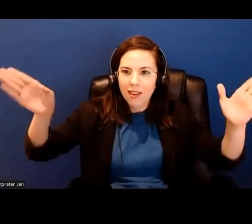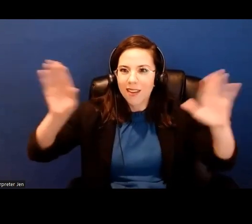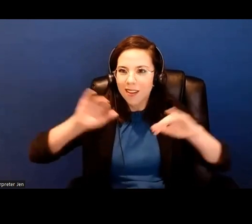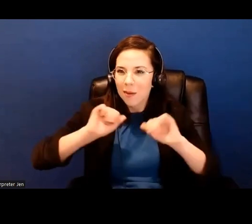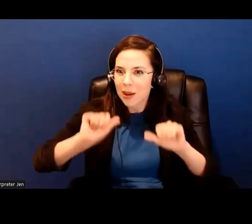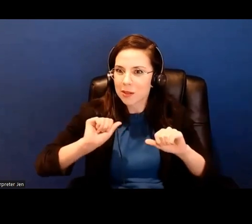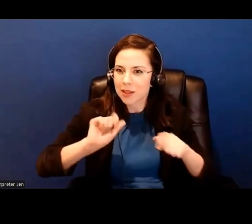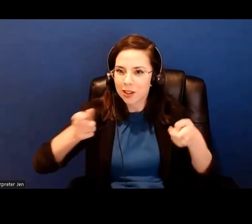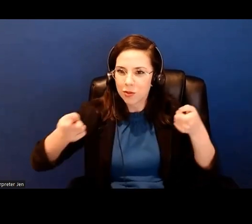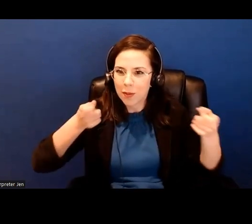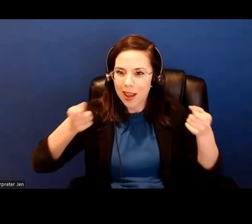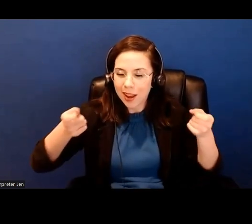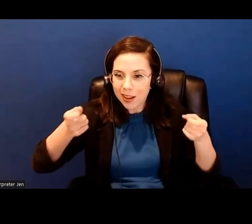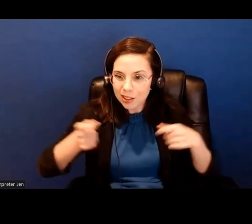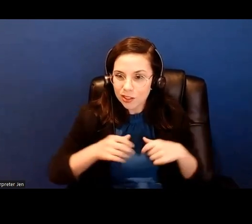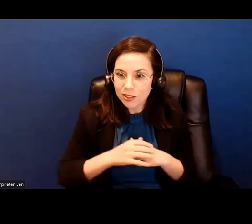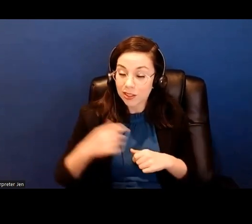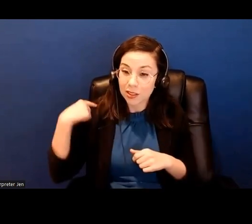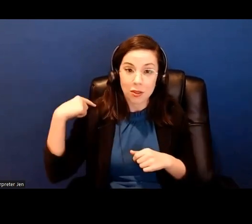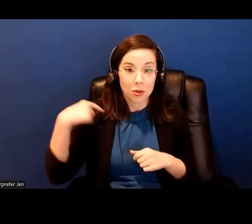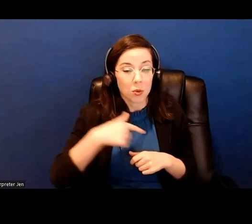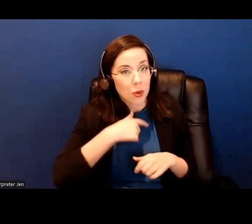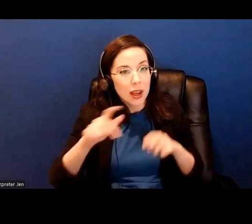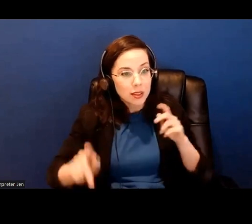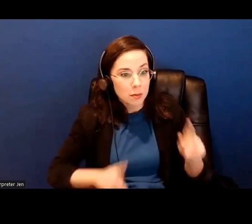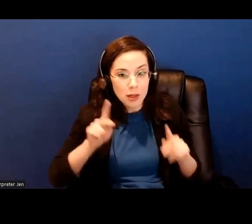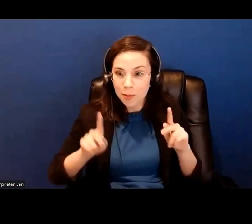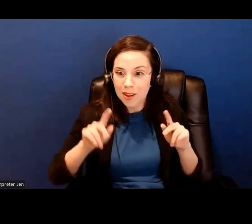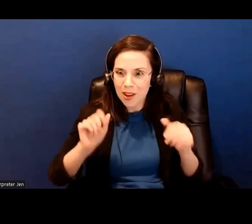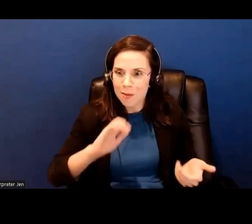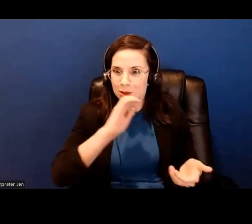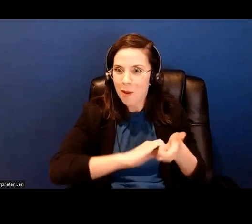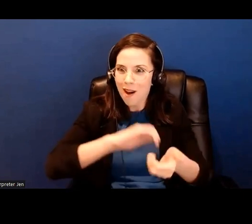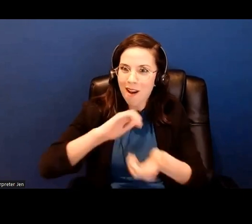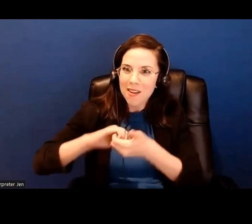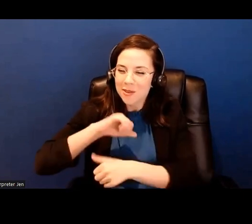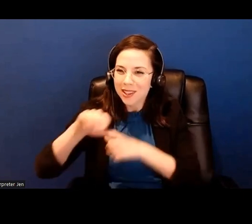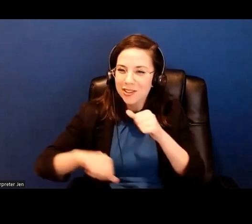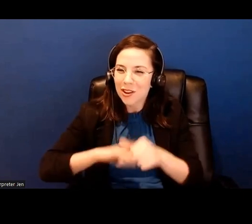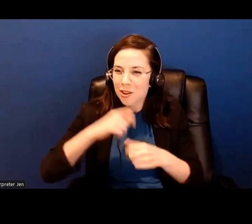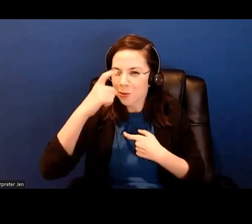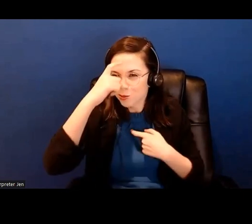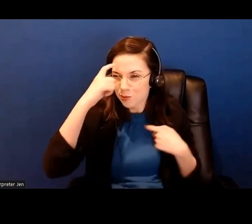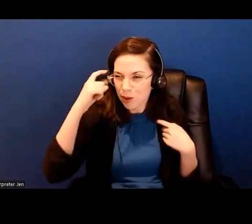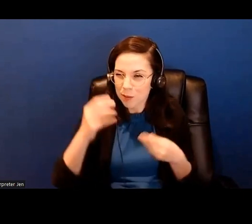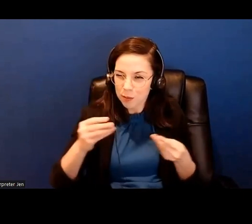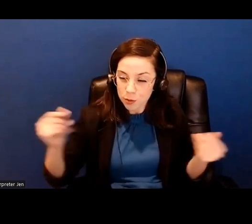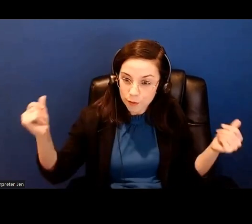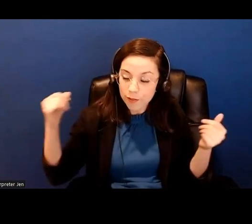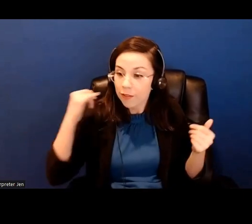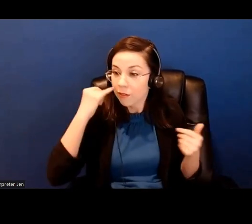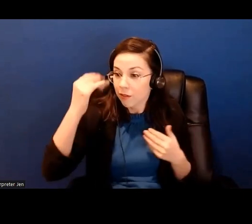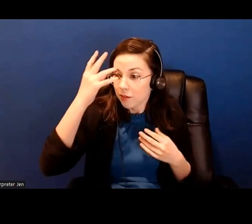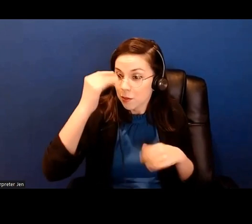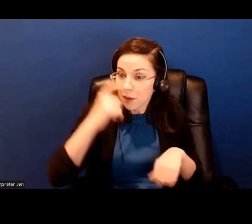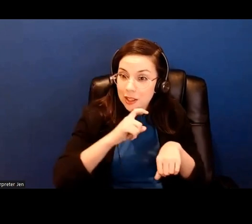It means that we as humans can actually work with each other to resolve the trauma. And again, if we think about that timeline,